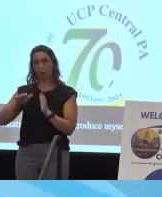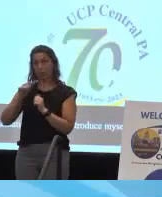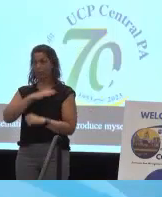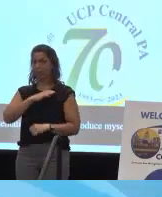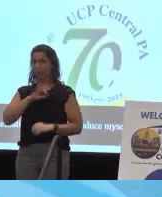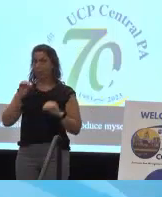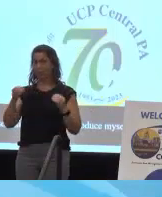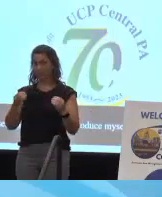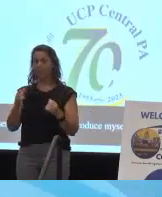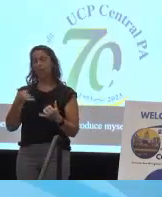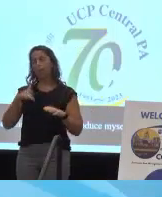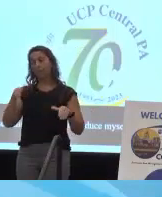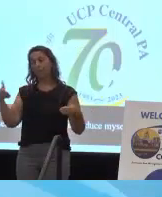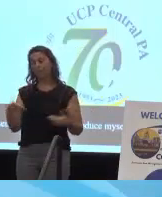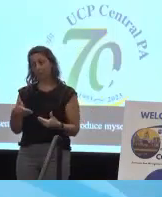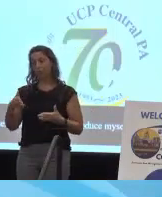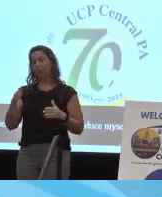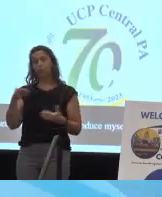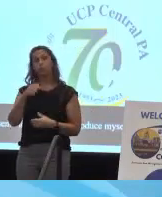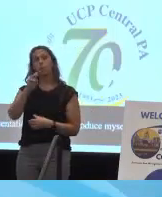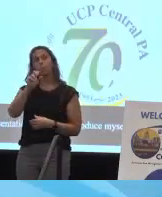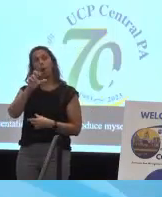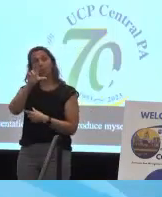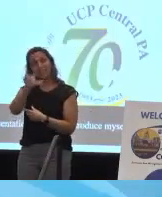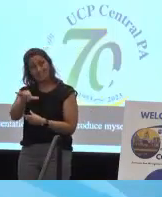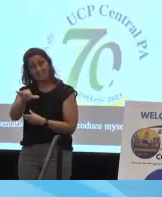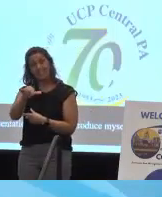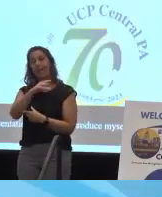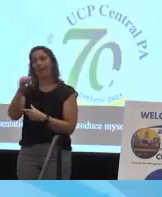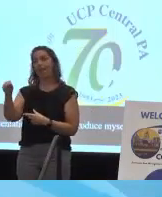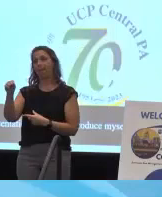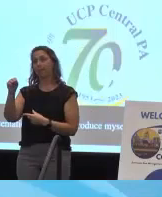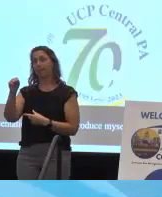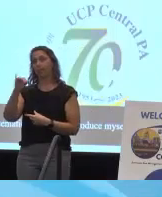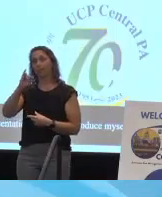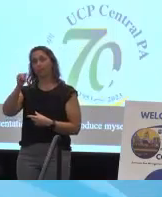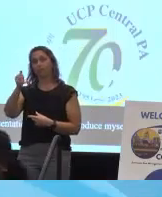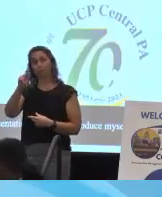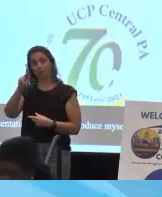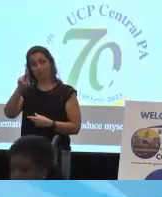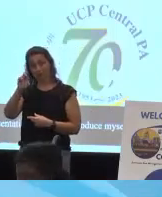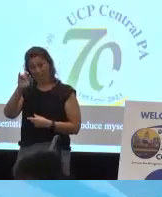pleased to introduce to you Jacqueline Wardle and Marcy Walborn of UCP Central PA.